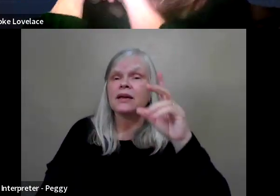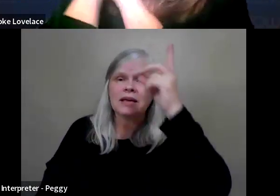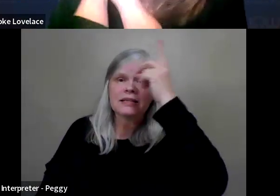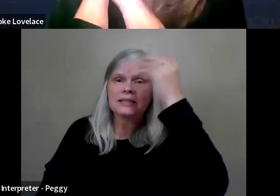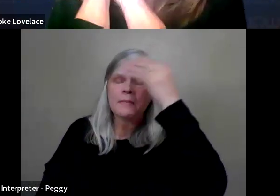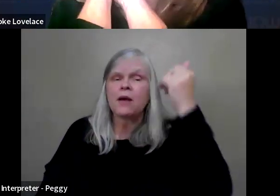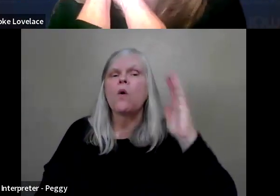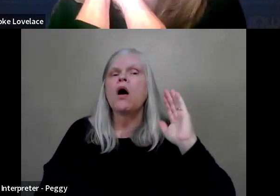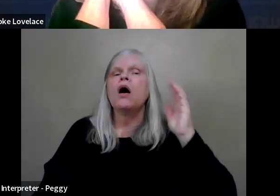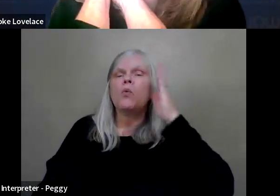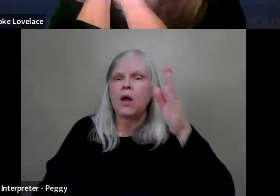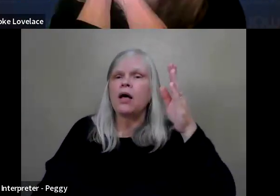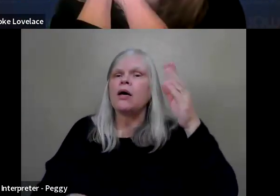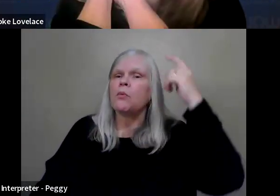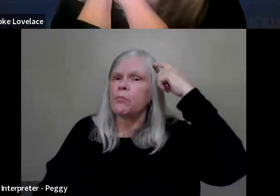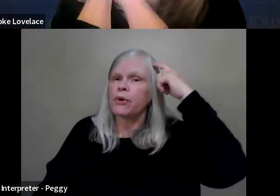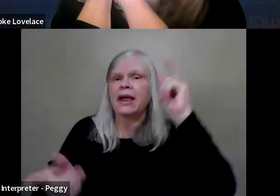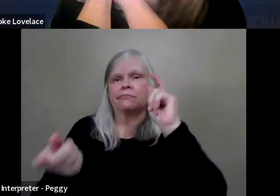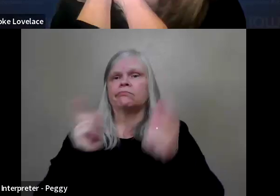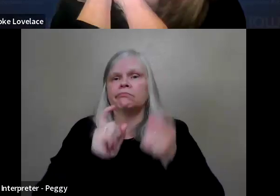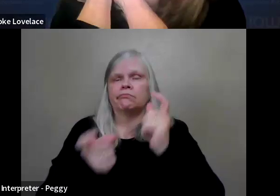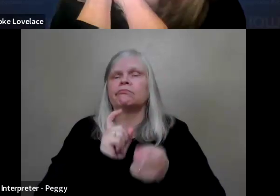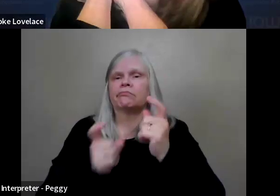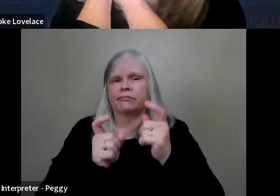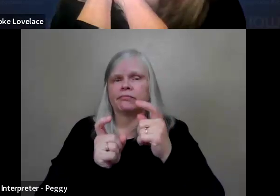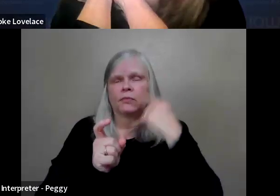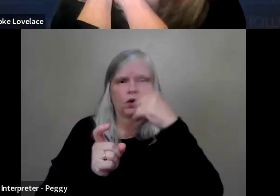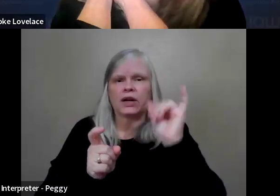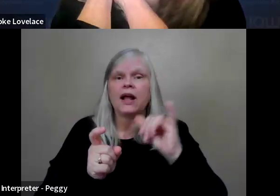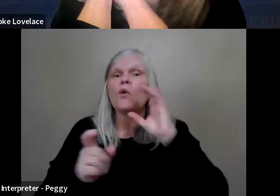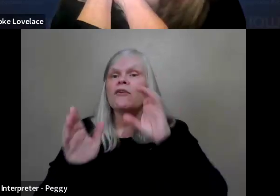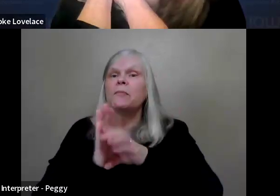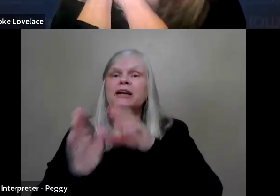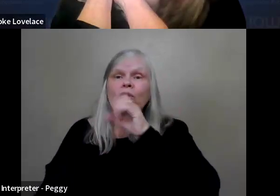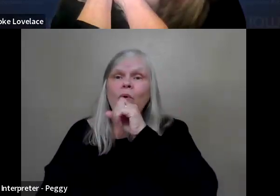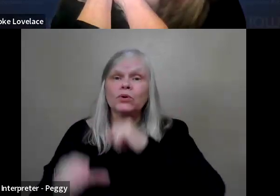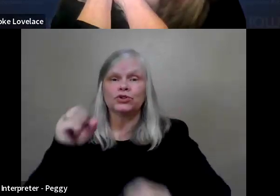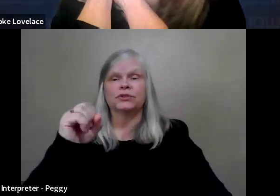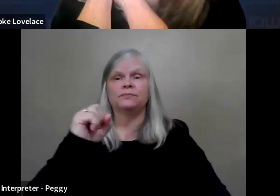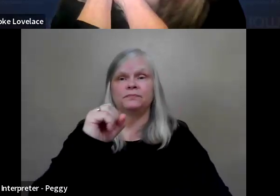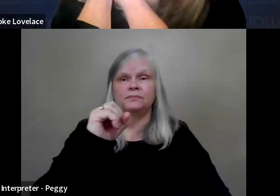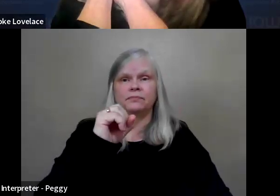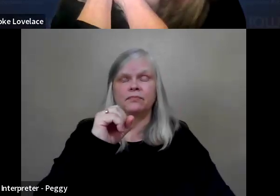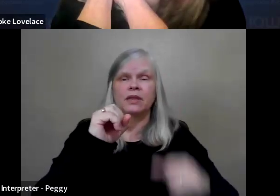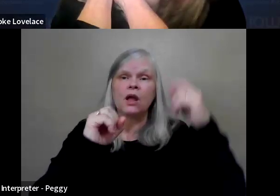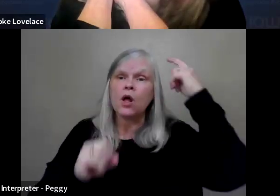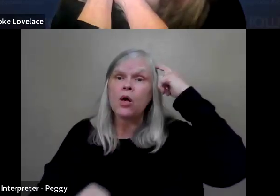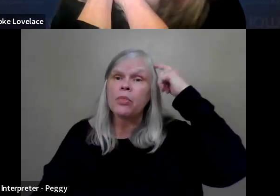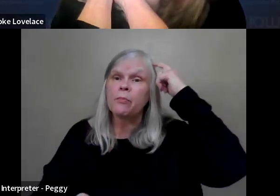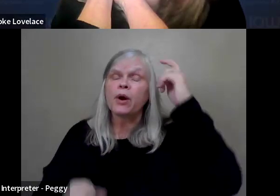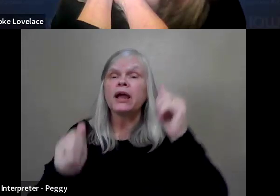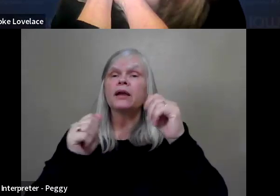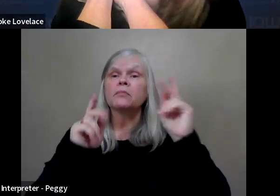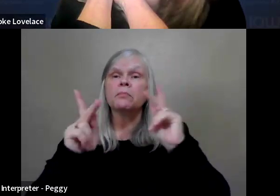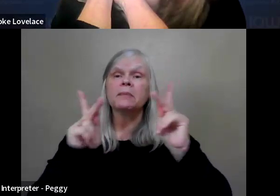changes happening. So we have a picture of an orange because the brain with Alzheimer's on average